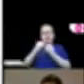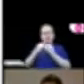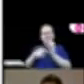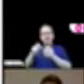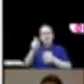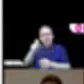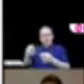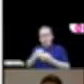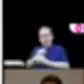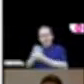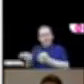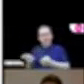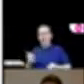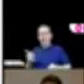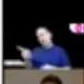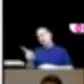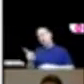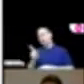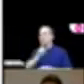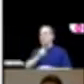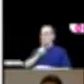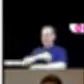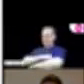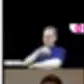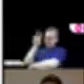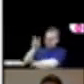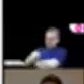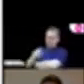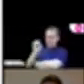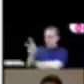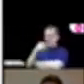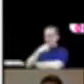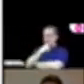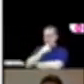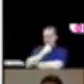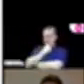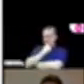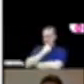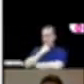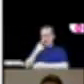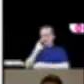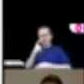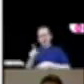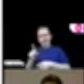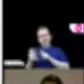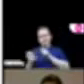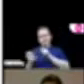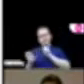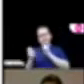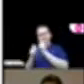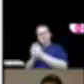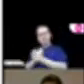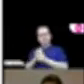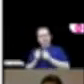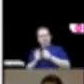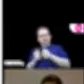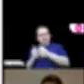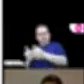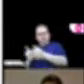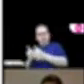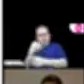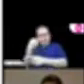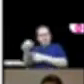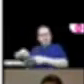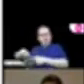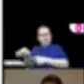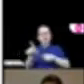they were saying you are too feminine to be gay. They would always find something to say on the refusals. Like I'm saying that with